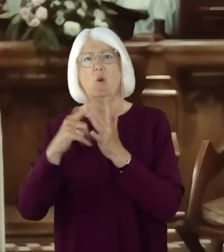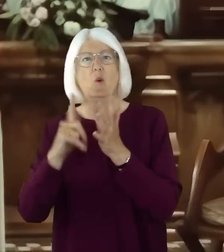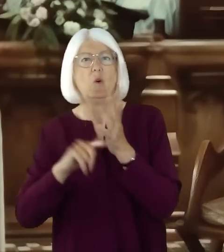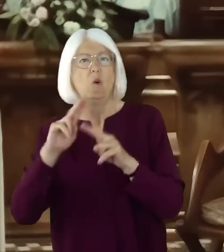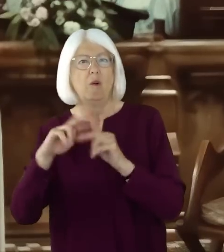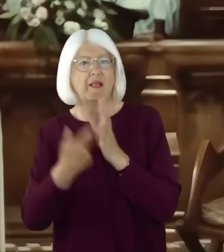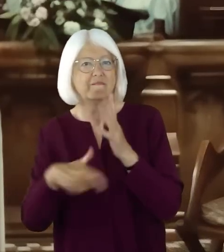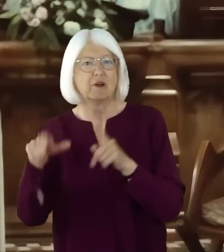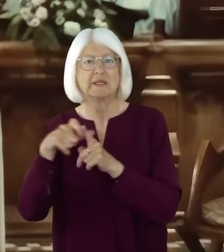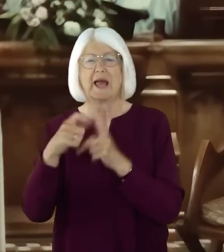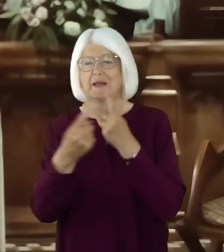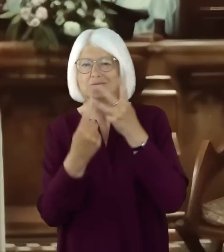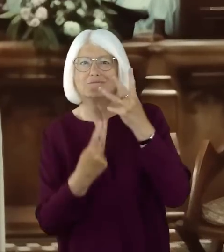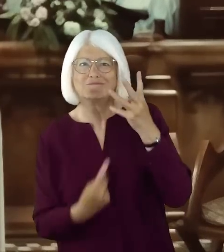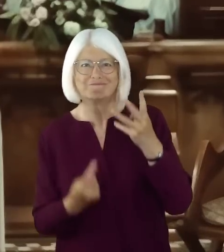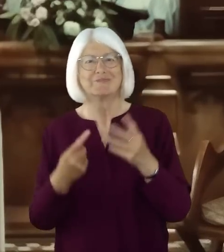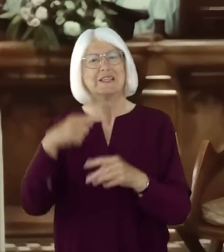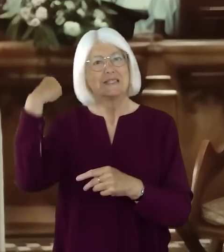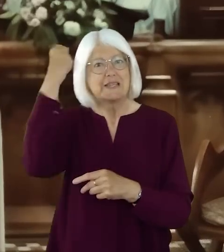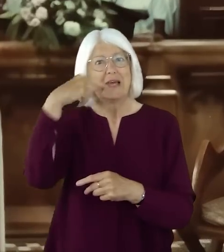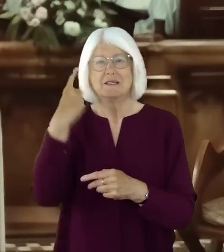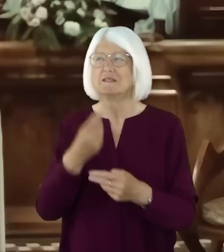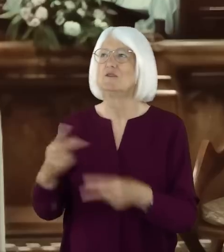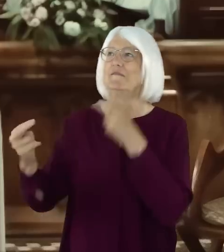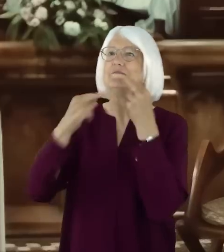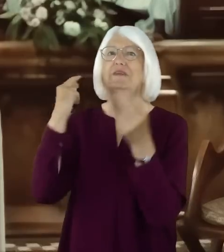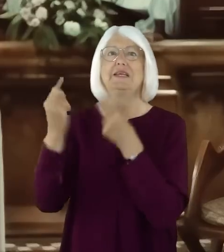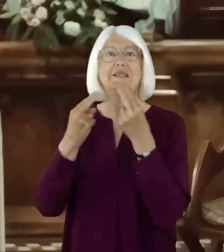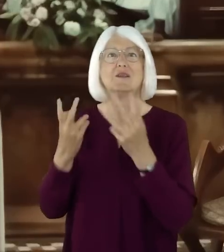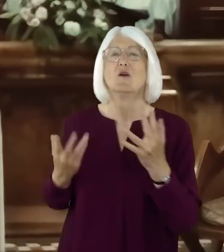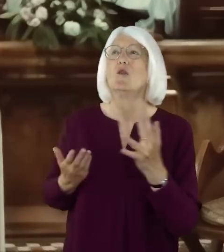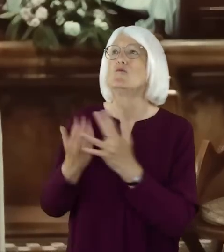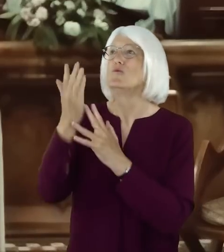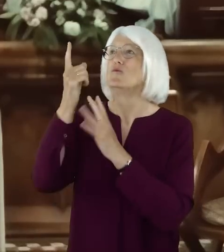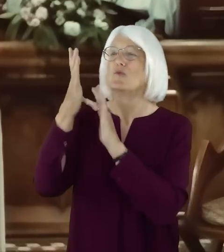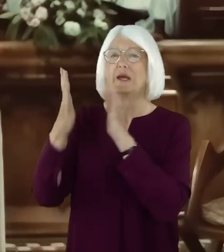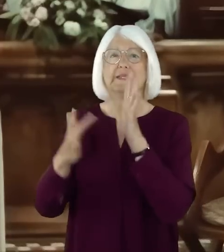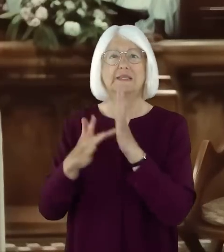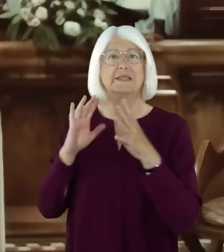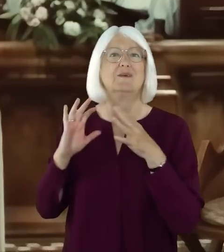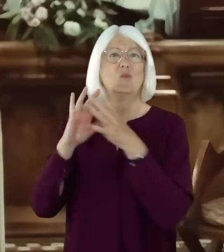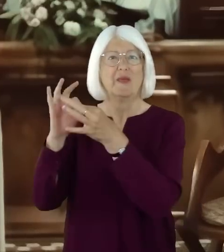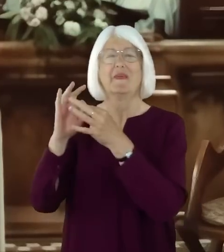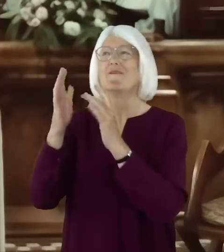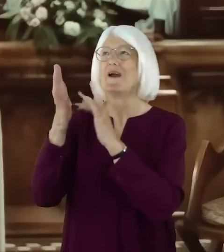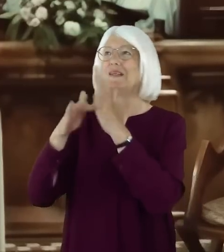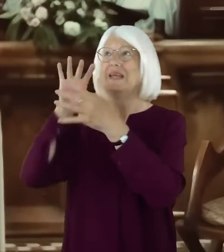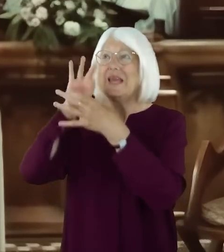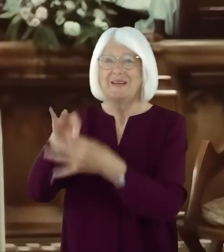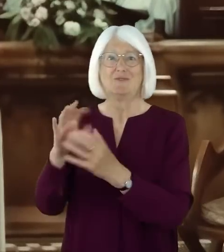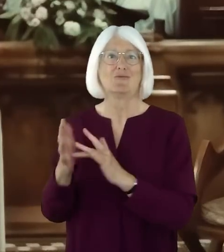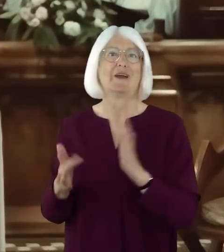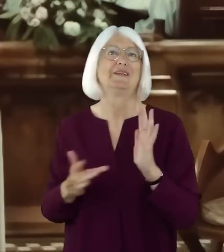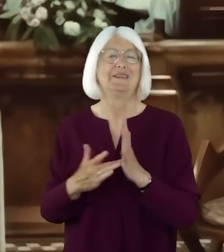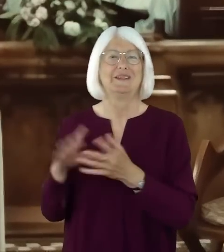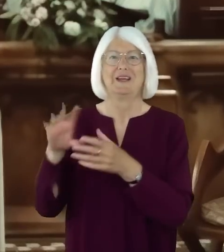all the saints to feast at your table in heaven, through Christ, with Christ, in Christ, in the